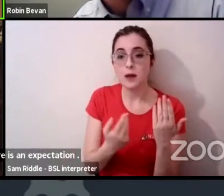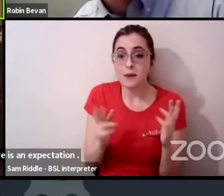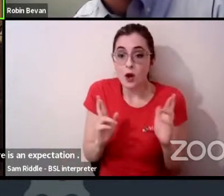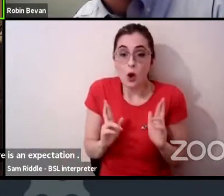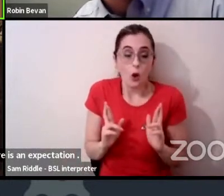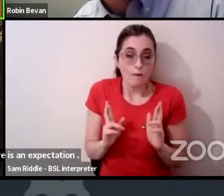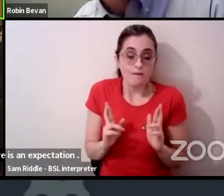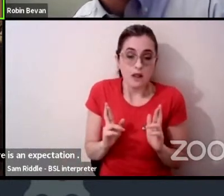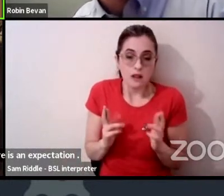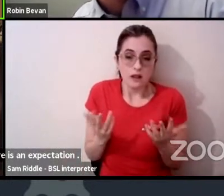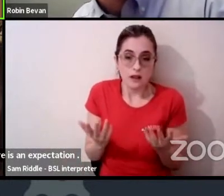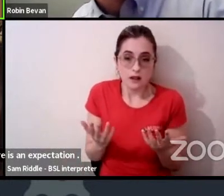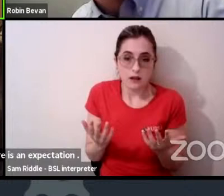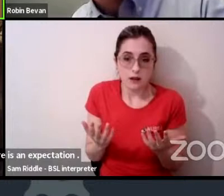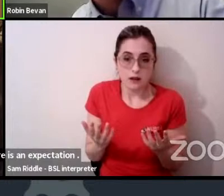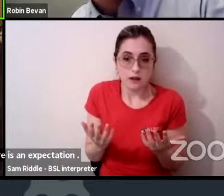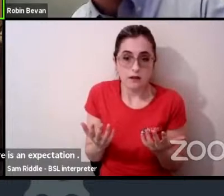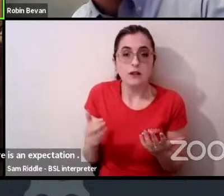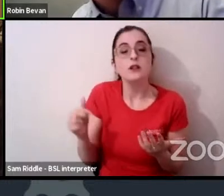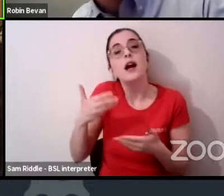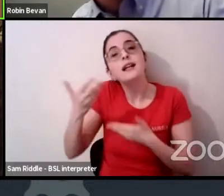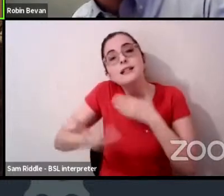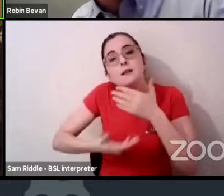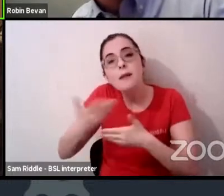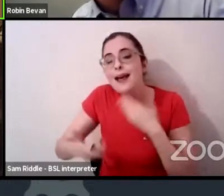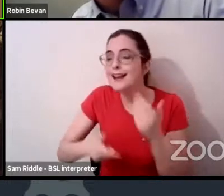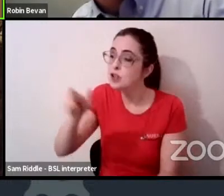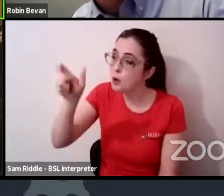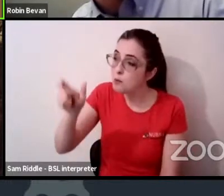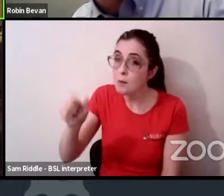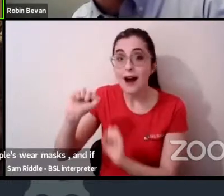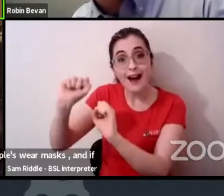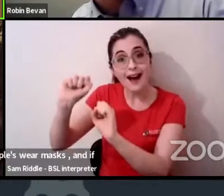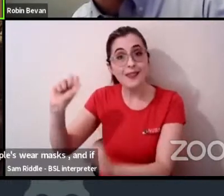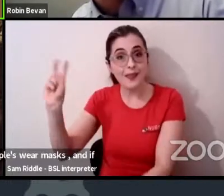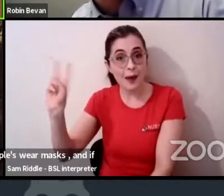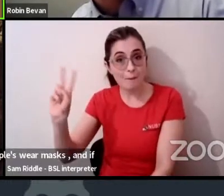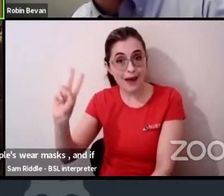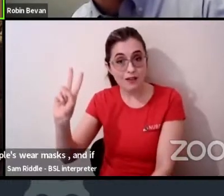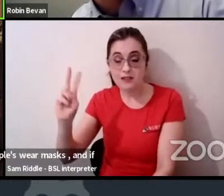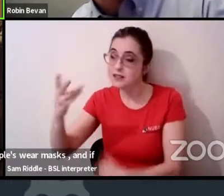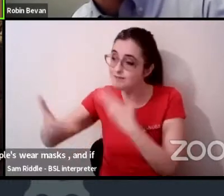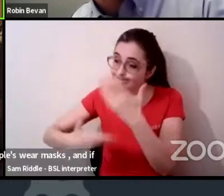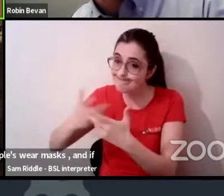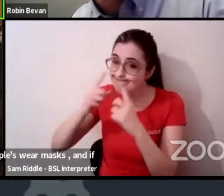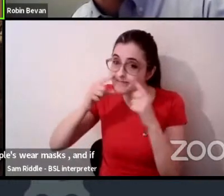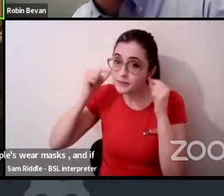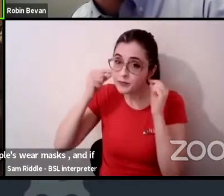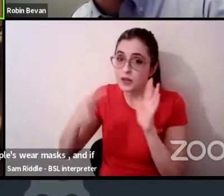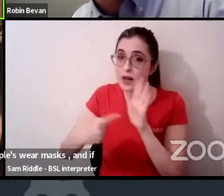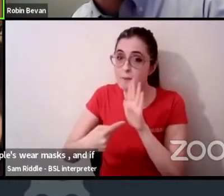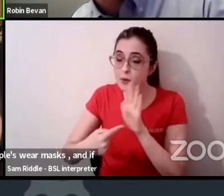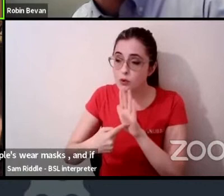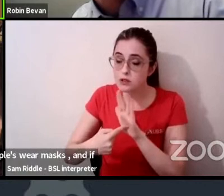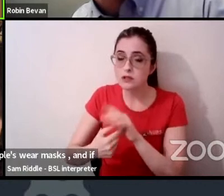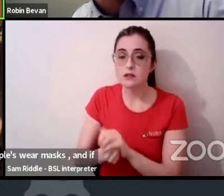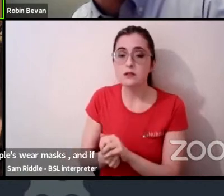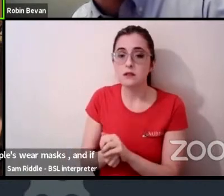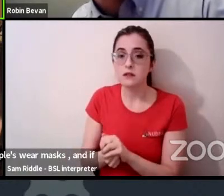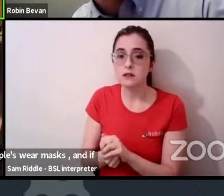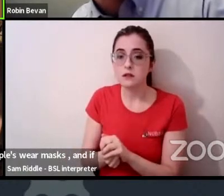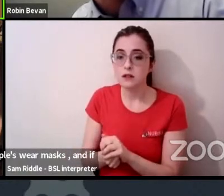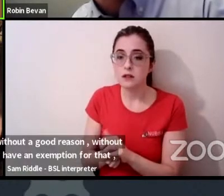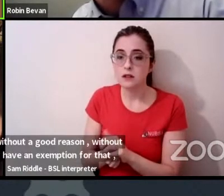hopefully explain to that pupil and their parents why mask wearing is important, would explain the fact